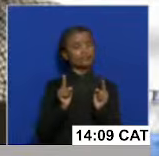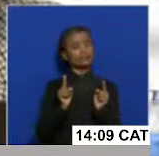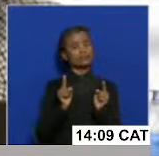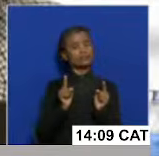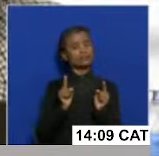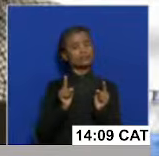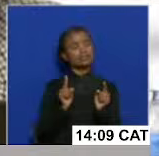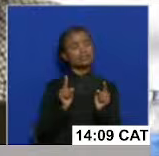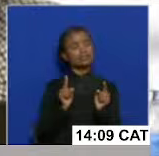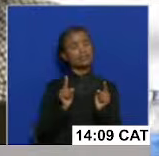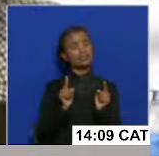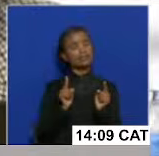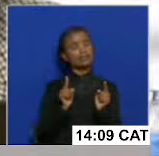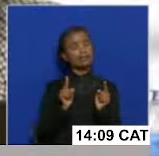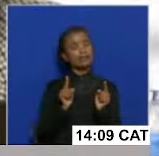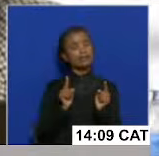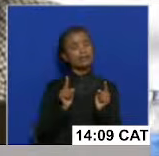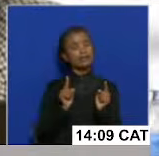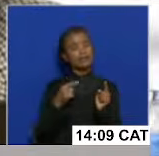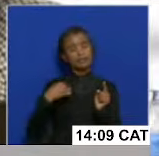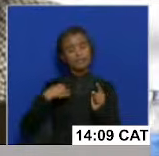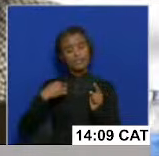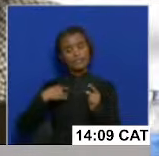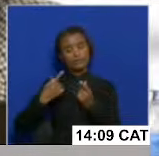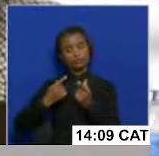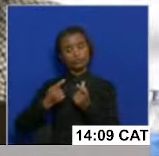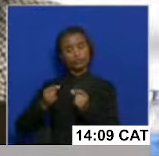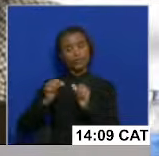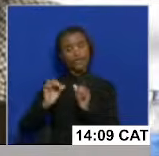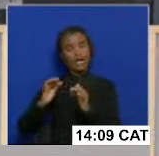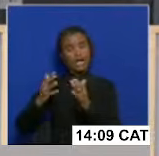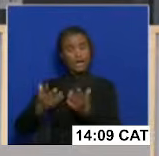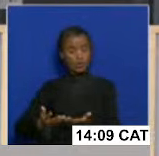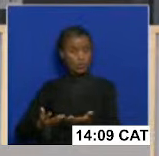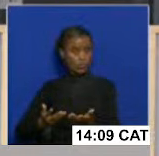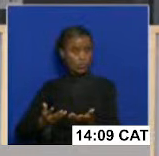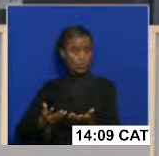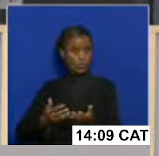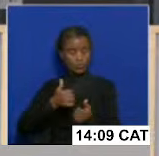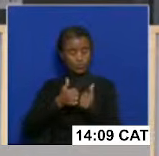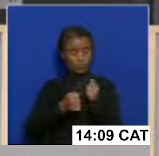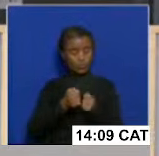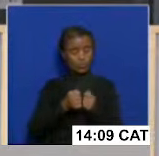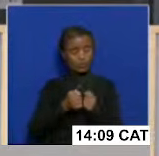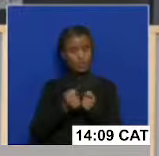how will I do this. Let me ask it this way, Witness K.